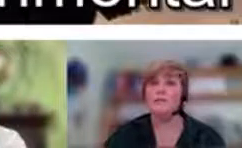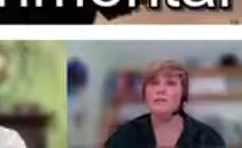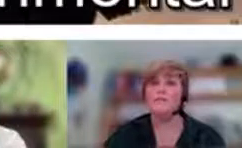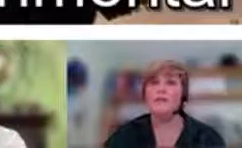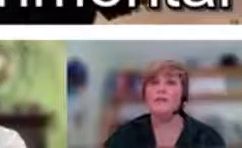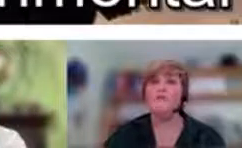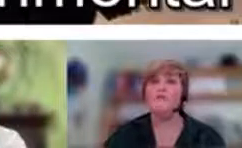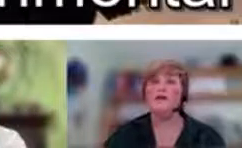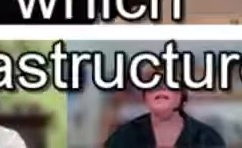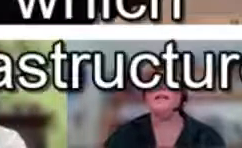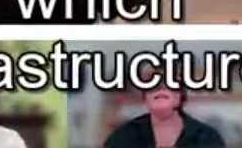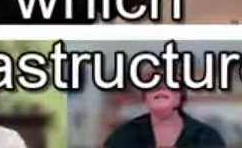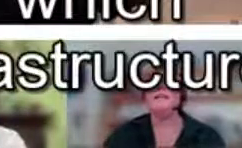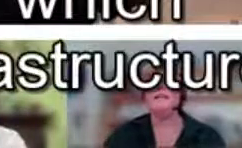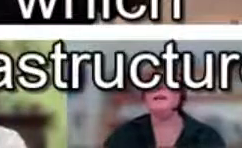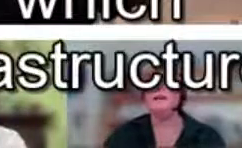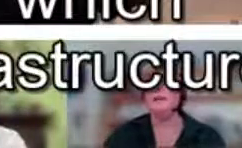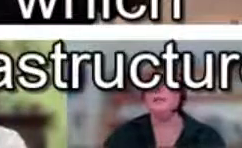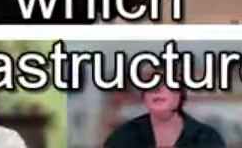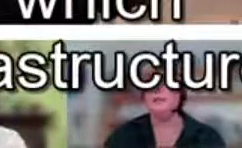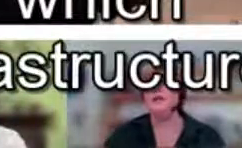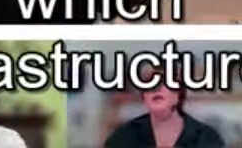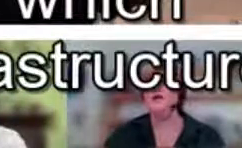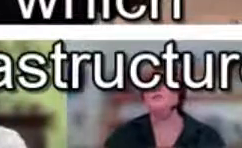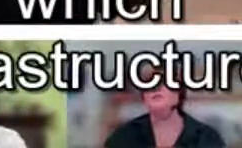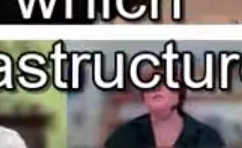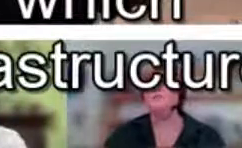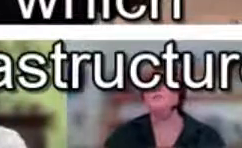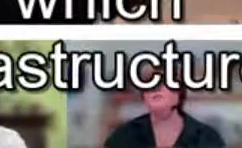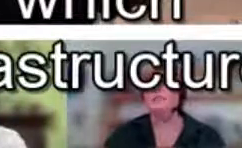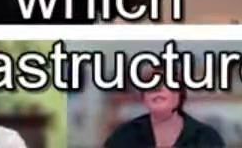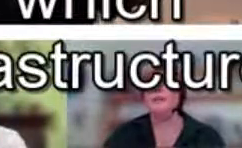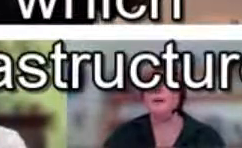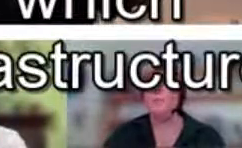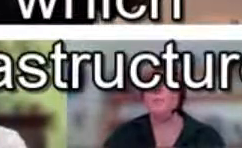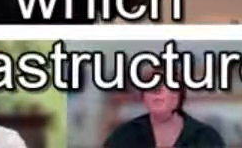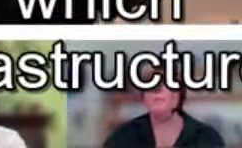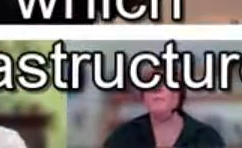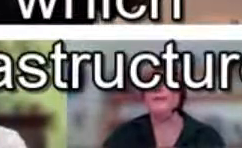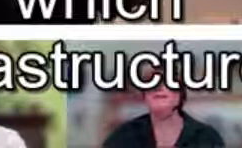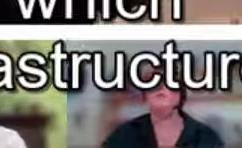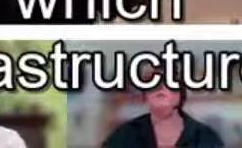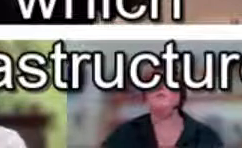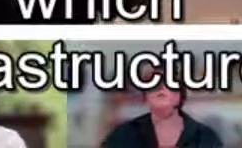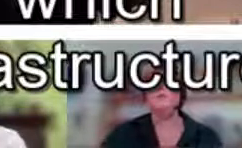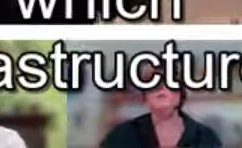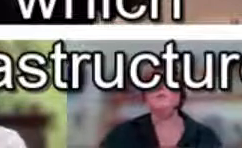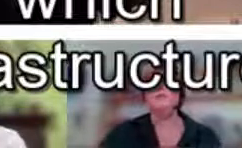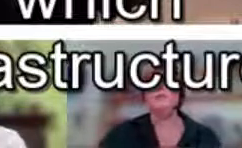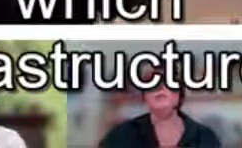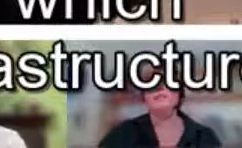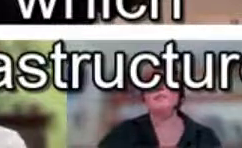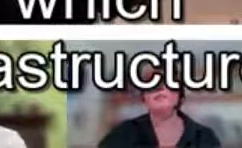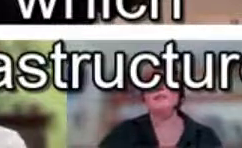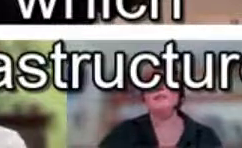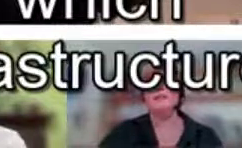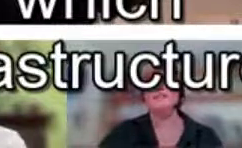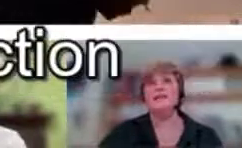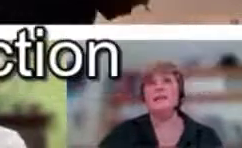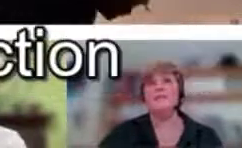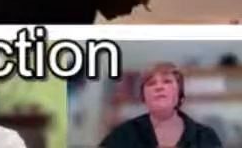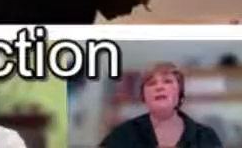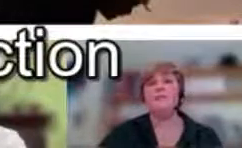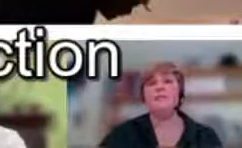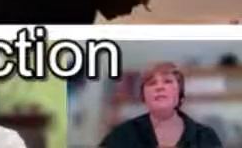mitigation works. Finally, testing and commissioning, which is when we will make sure that the new road and its infrastructure